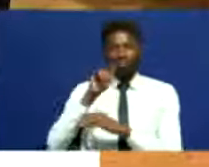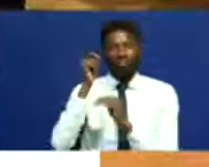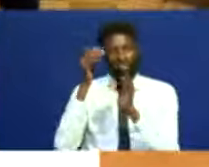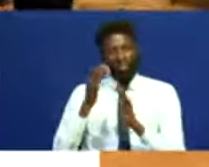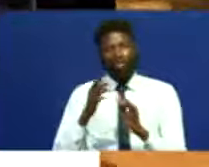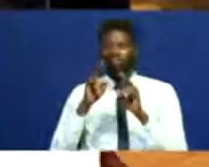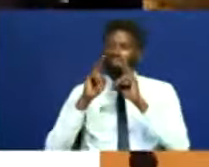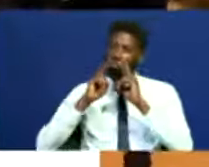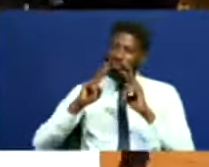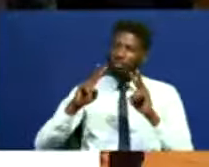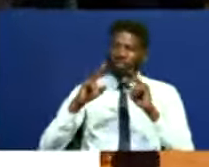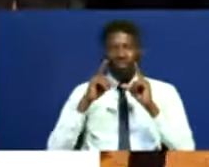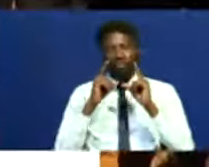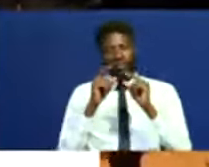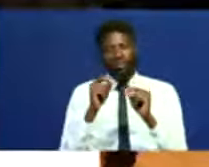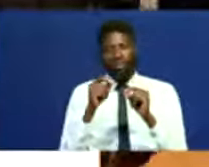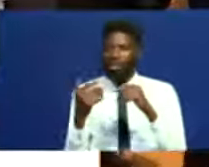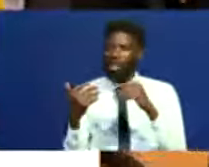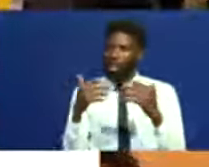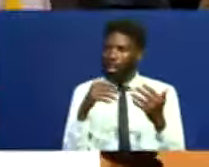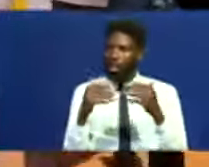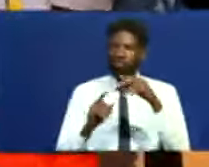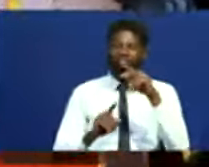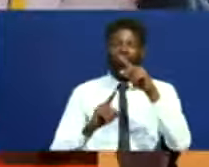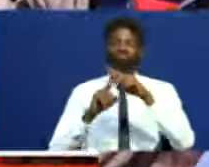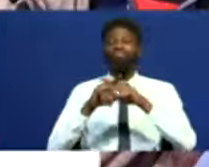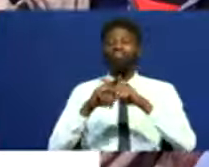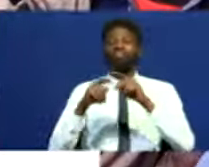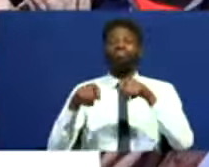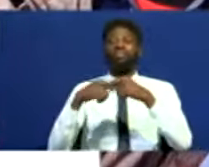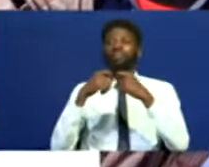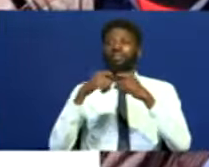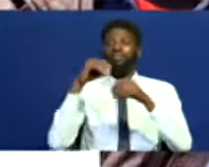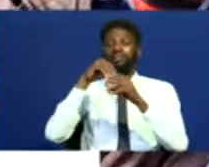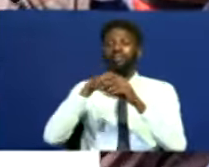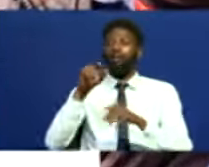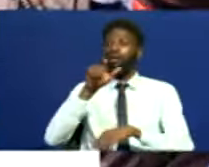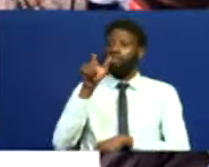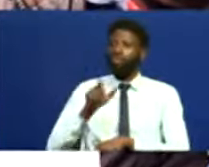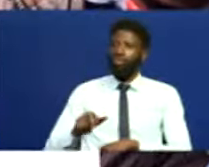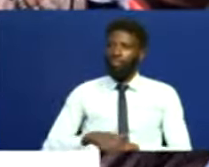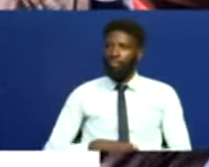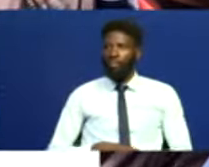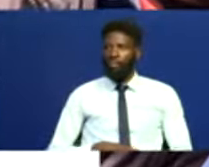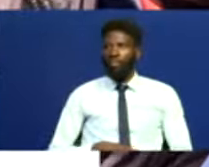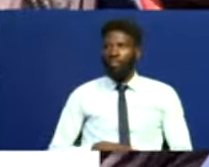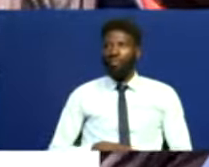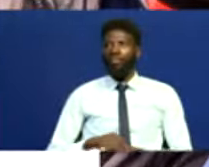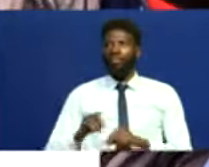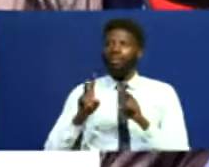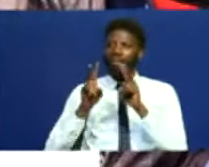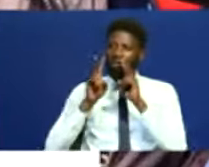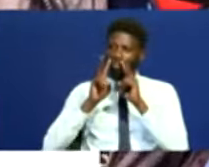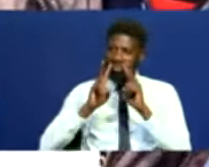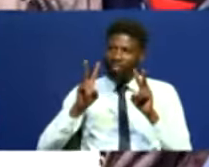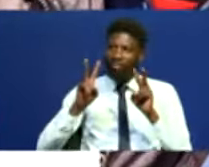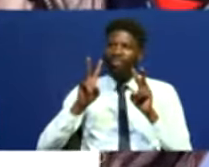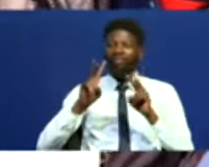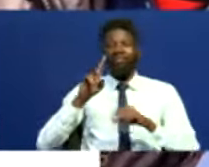caused instability and loss of lives in several countries in the region. Amani, it should be one of the things that